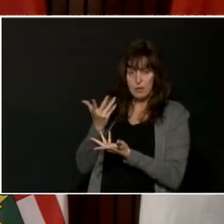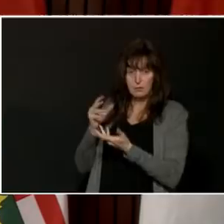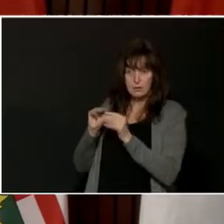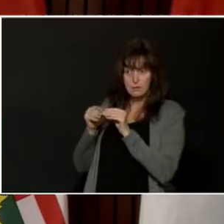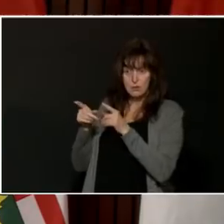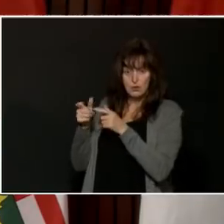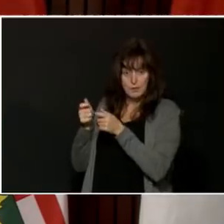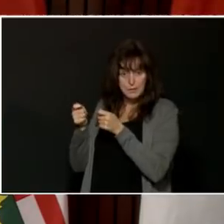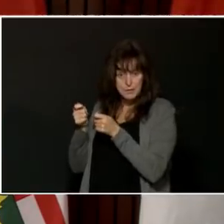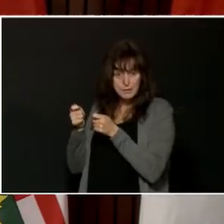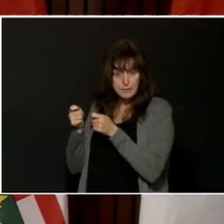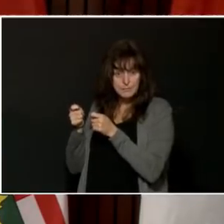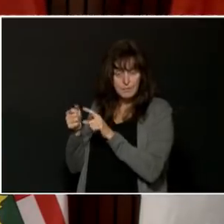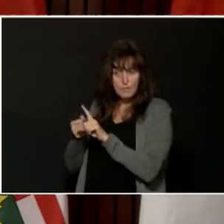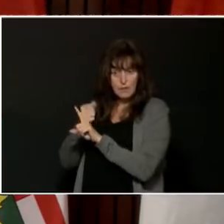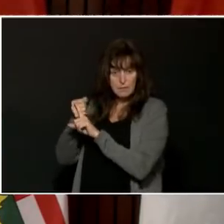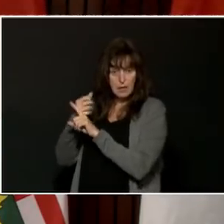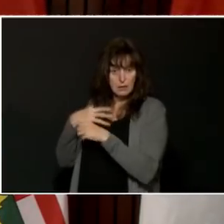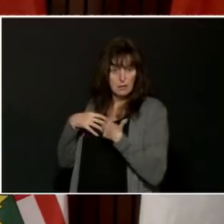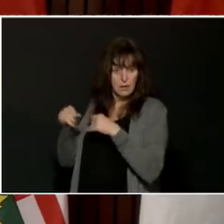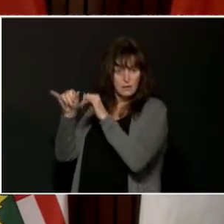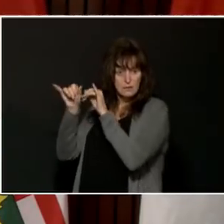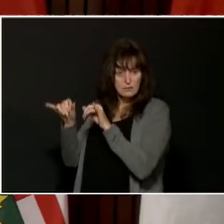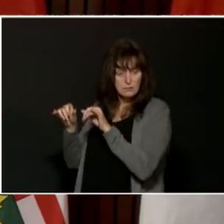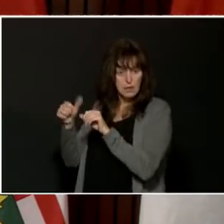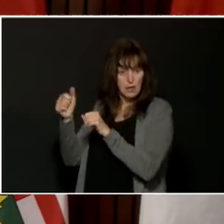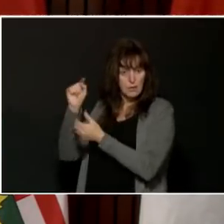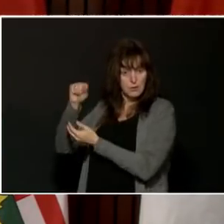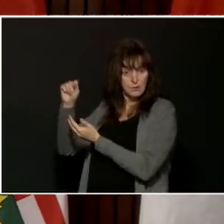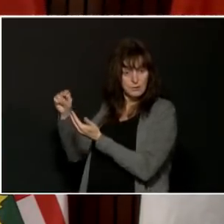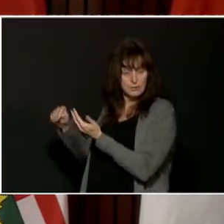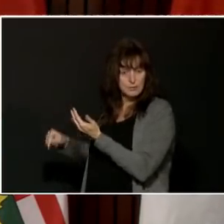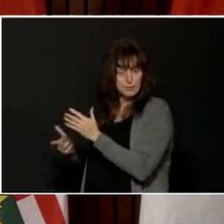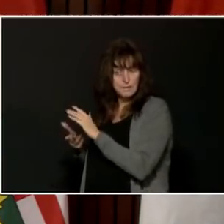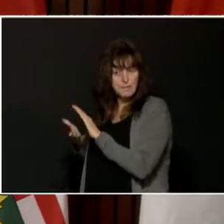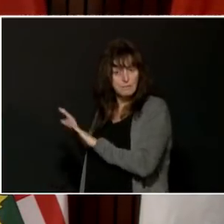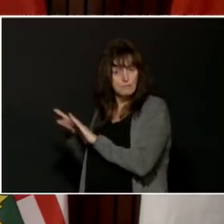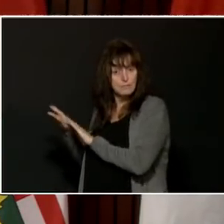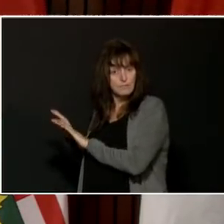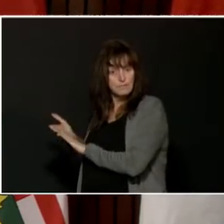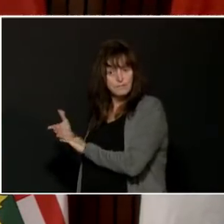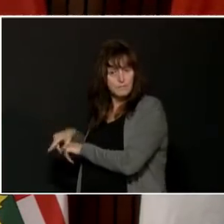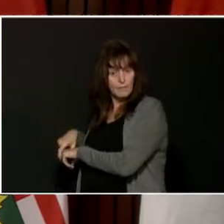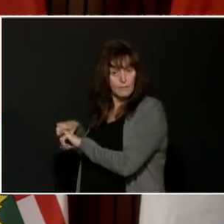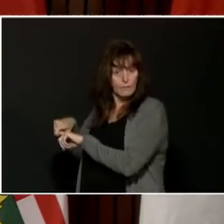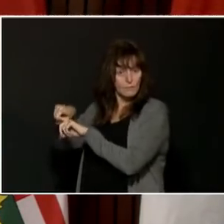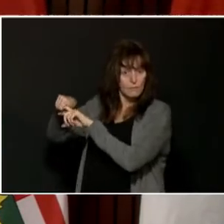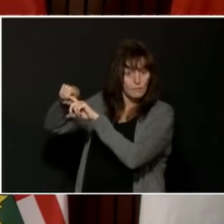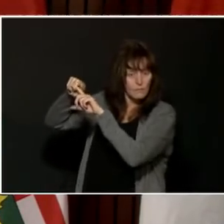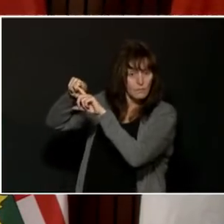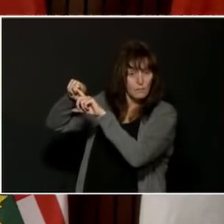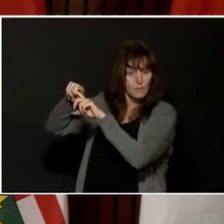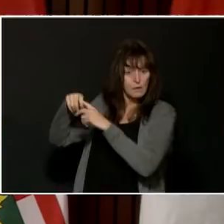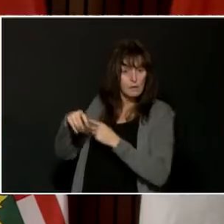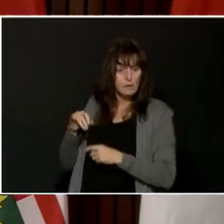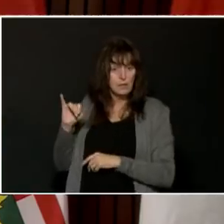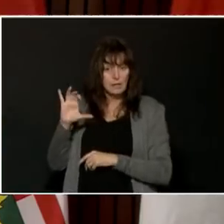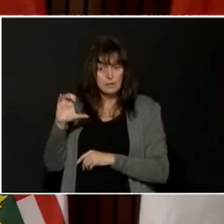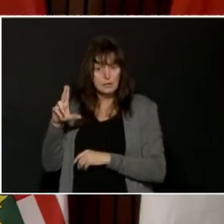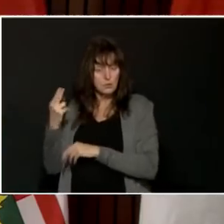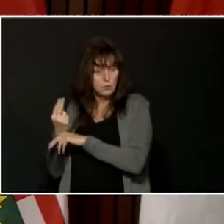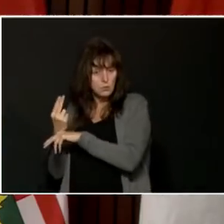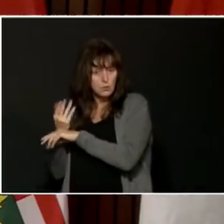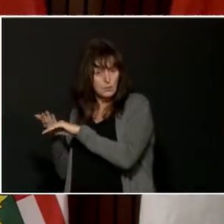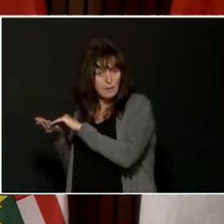for health. And if the assumptions are correct, an increase in ICU use to the point that the ICUs